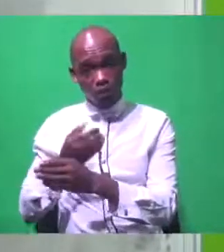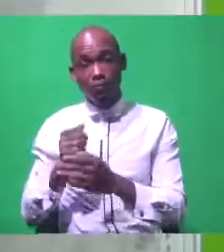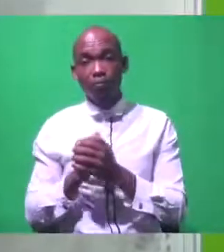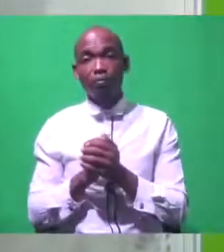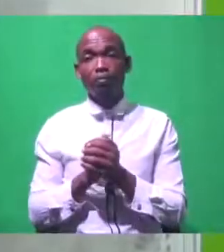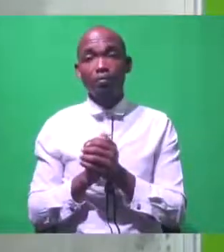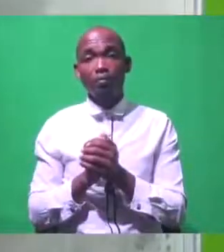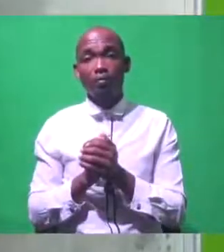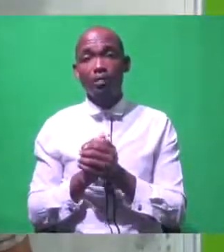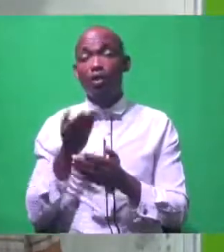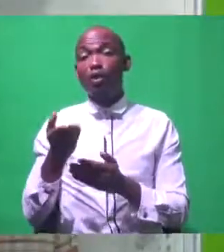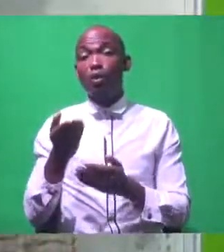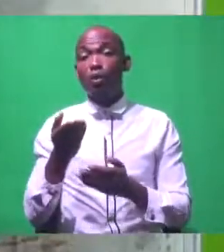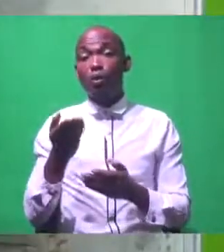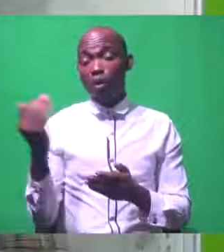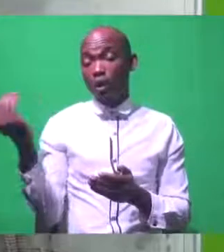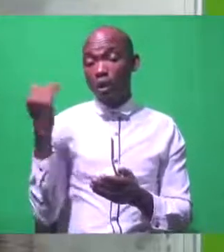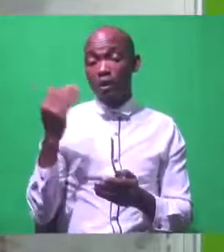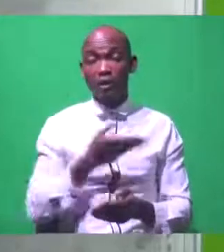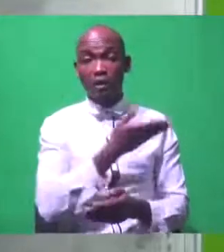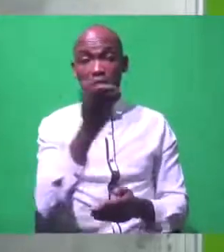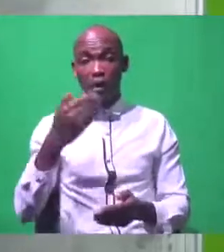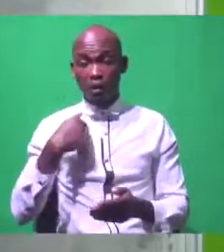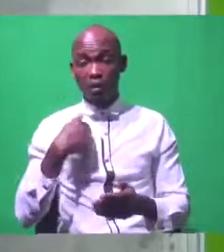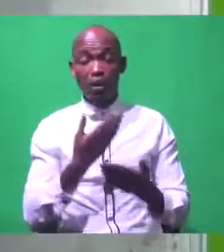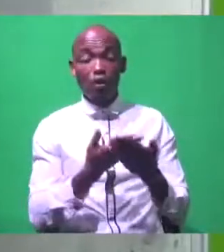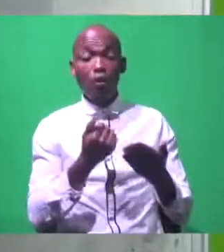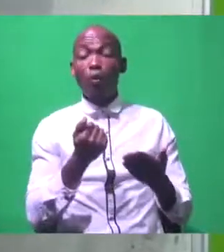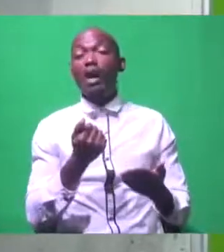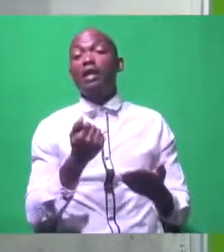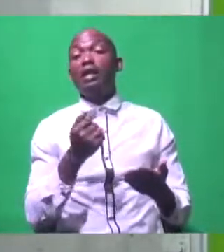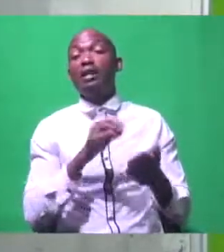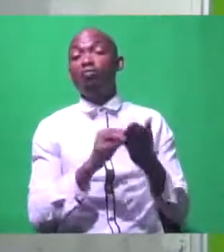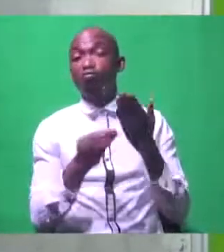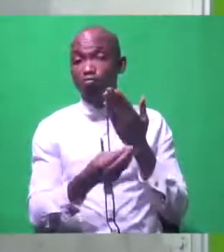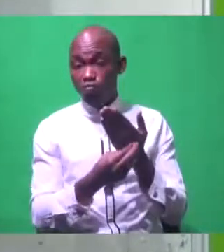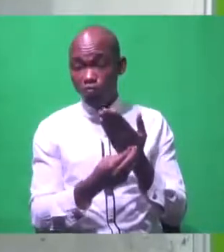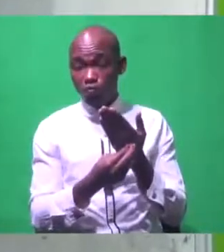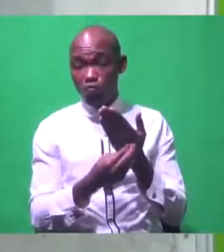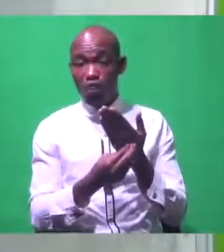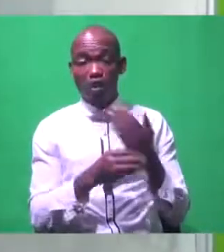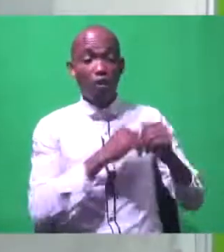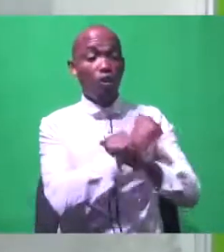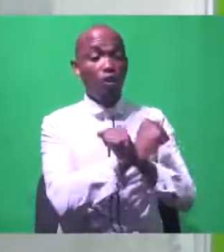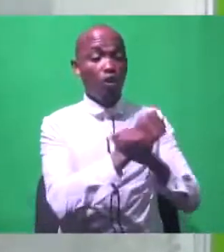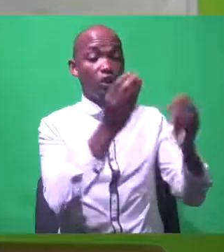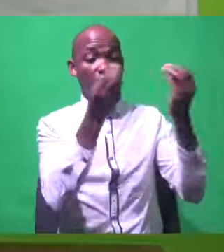Who can tell us why the colonial education was too